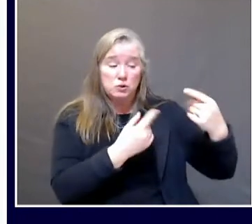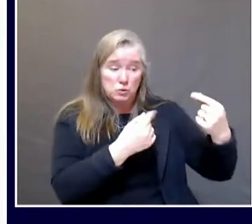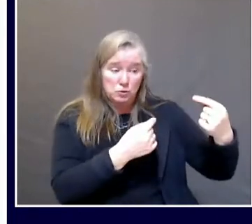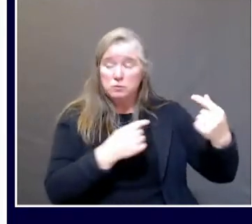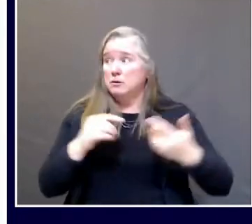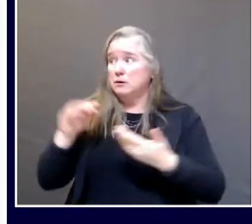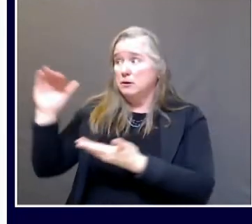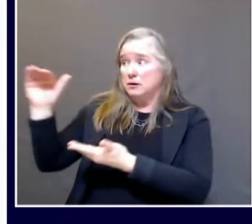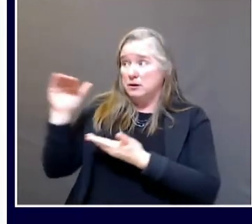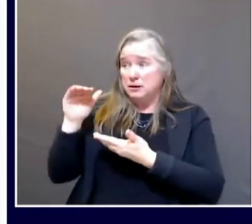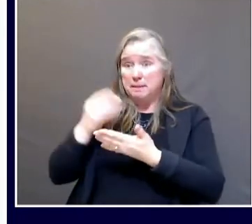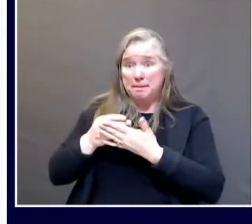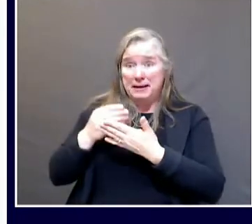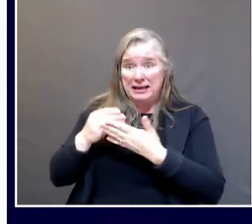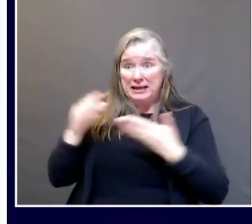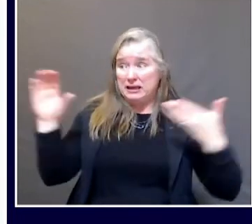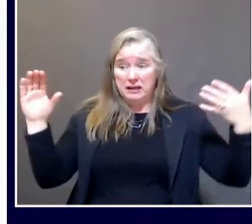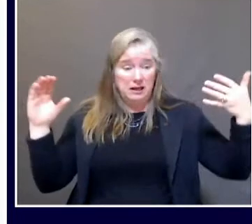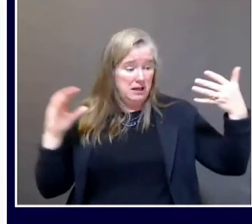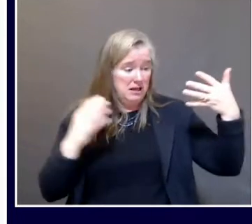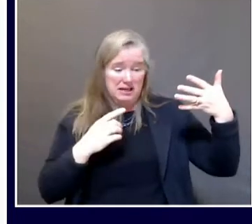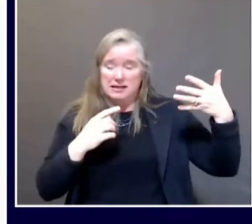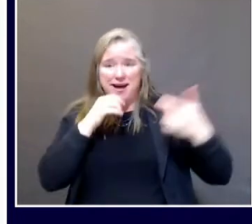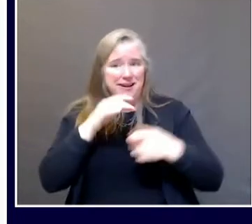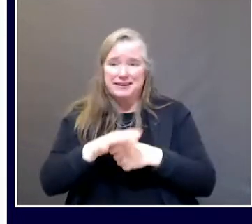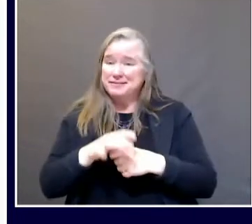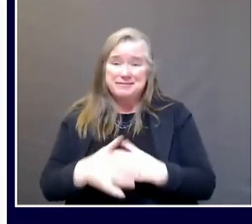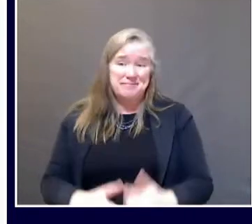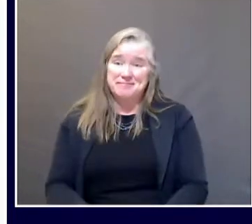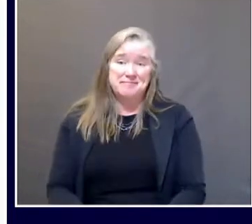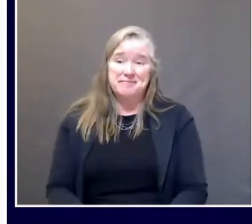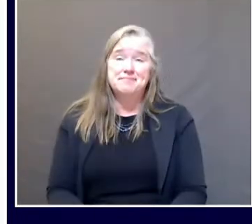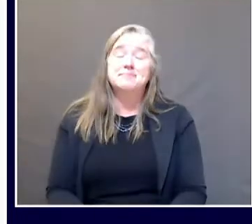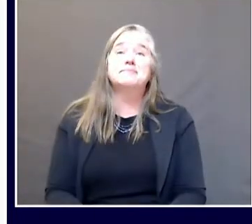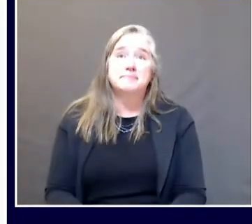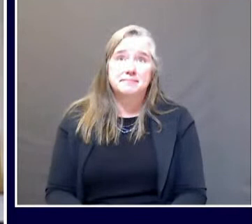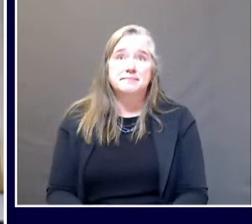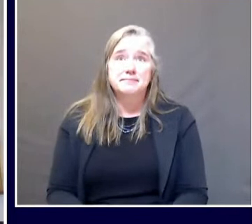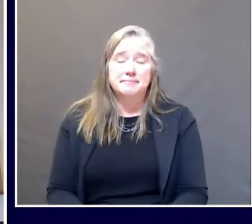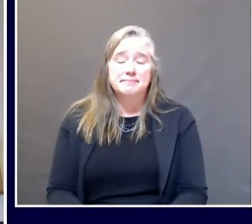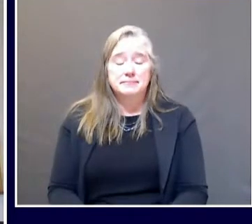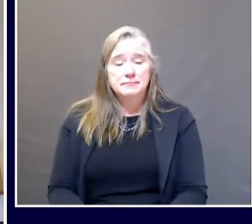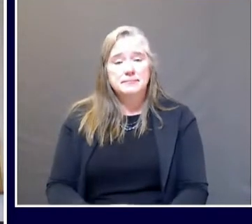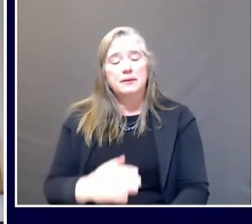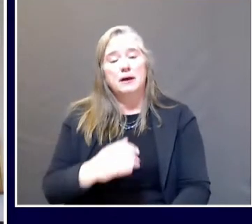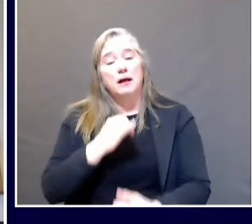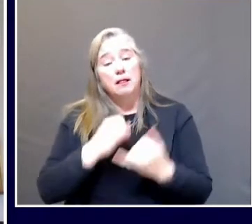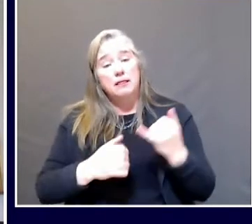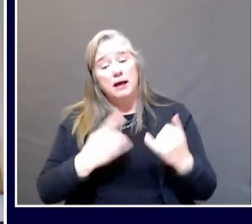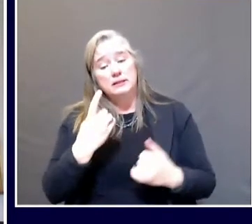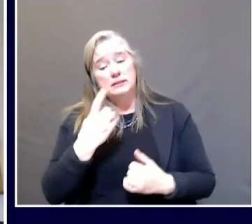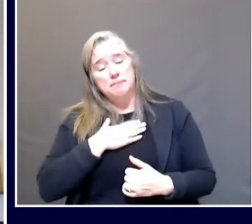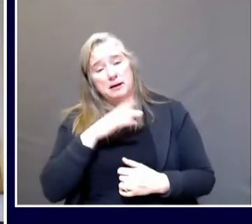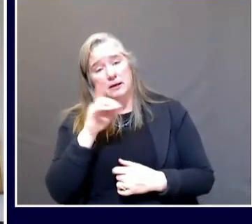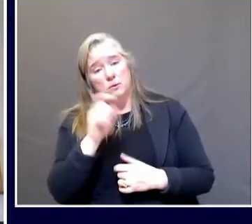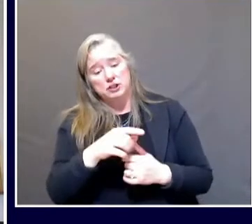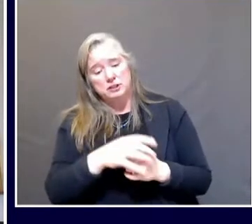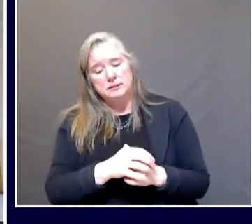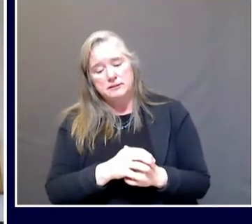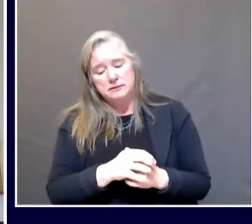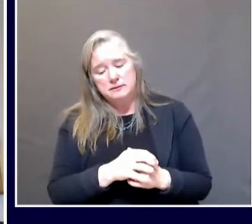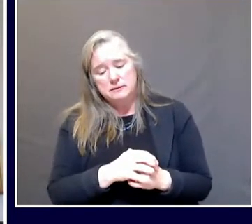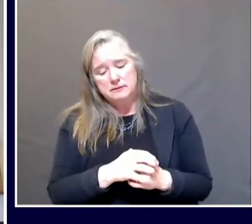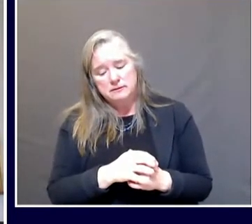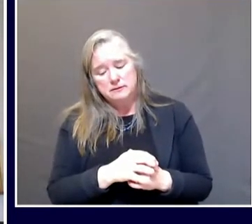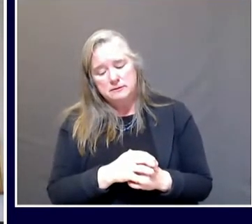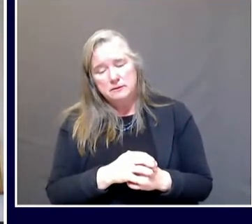received. Okay, and the last topic I wanted to ask is just about how you would characterize the performance